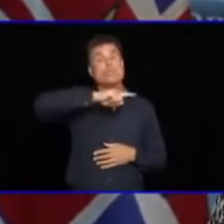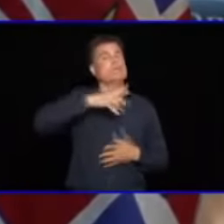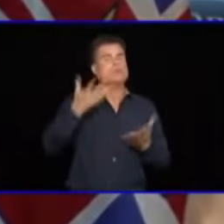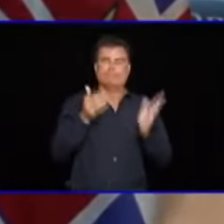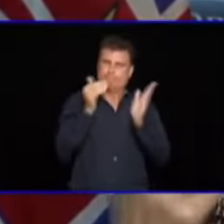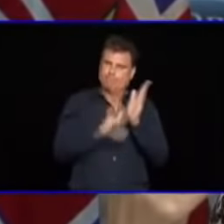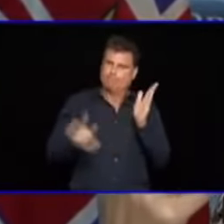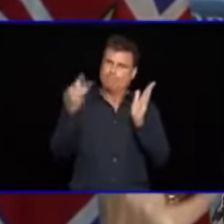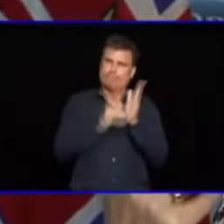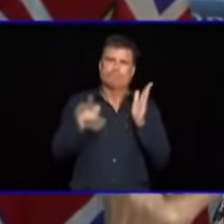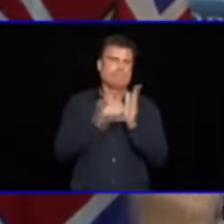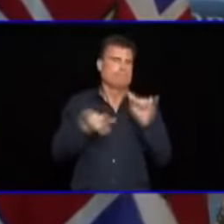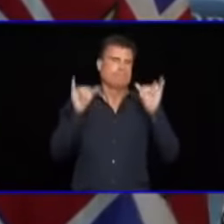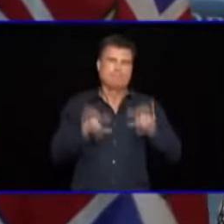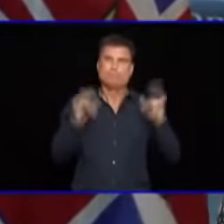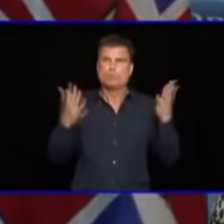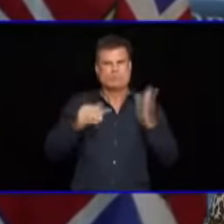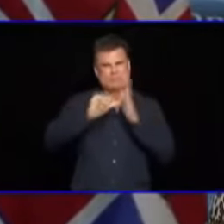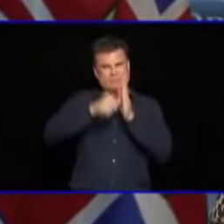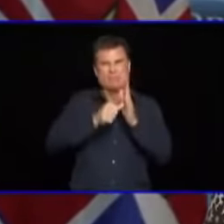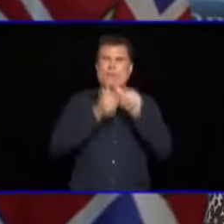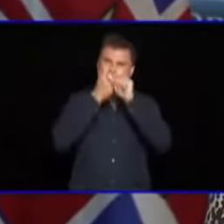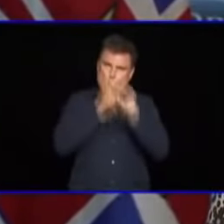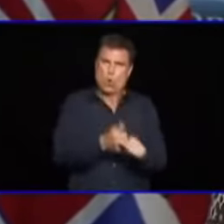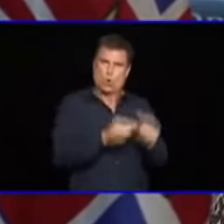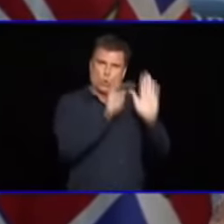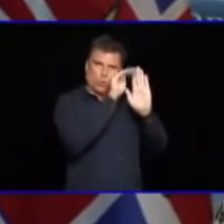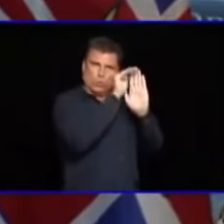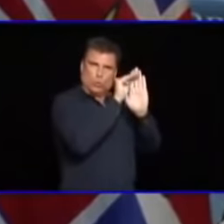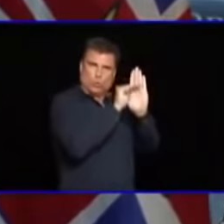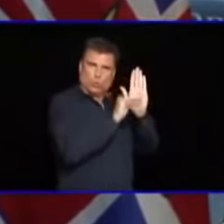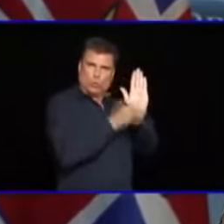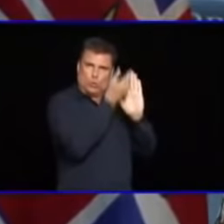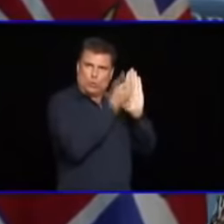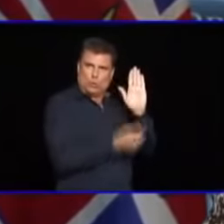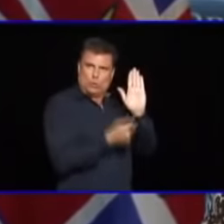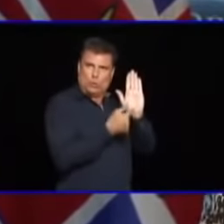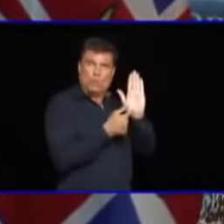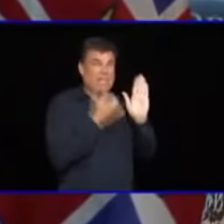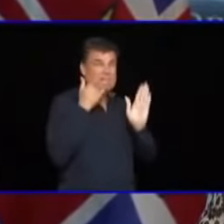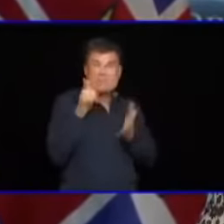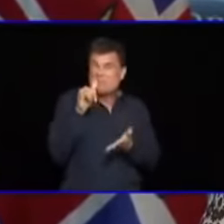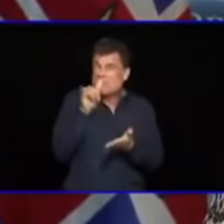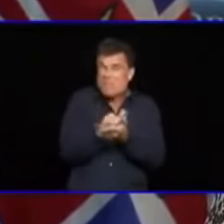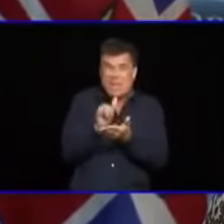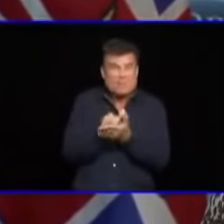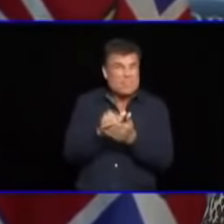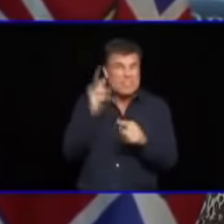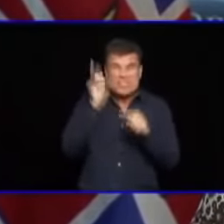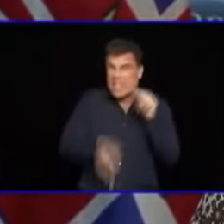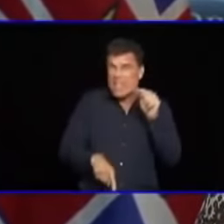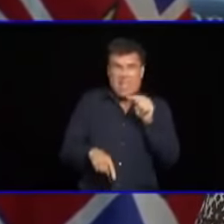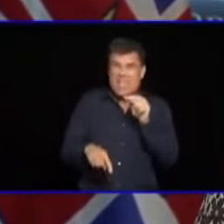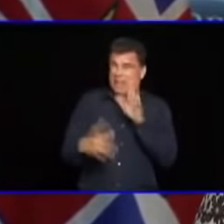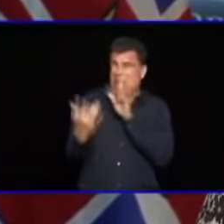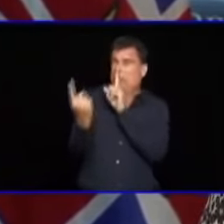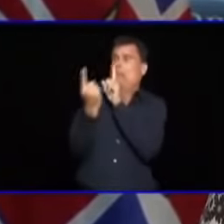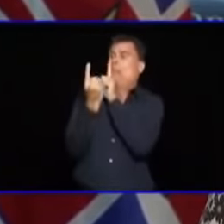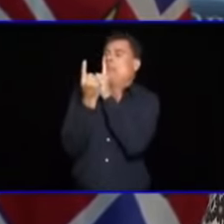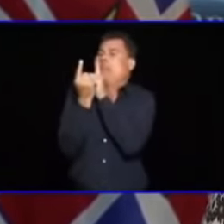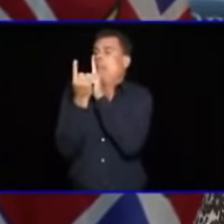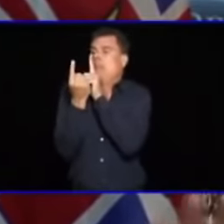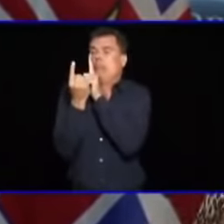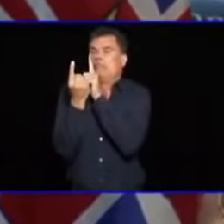importance of wearing masks when you can't maintain that. 2 meters is the ideal, we know, for